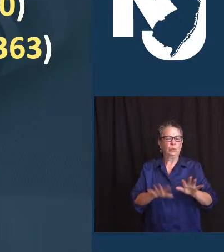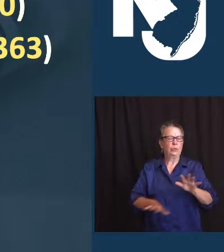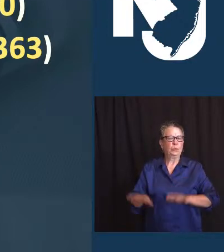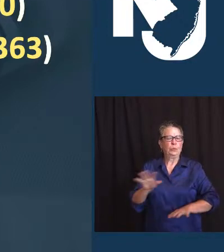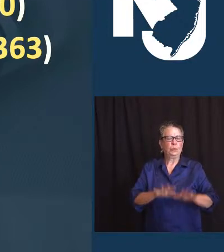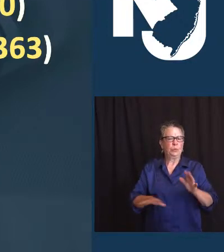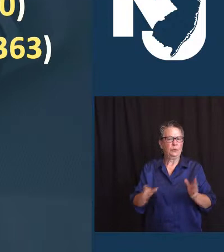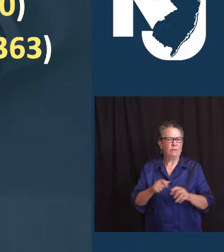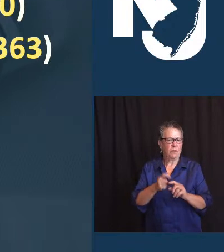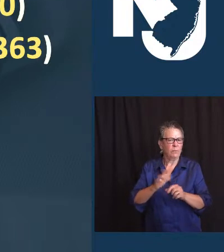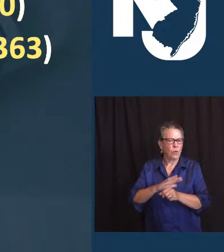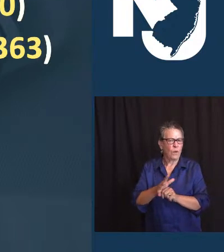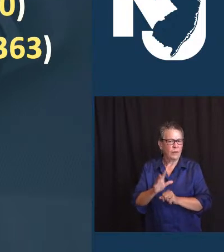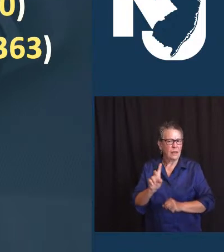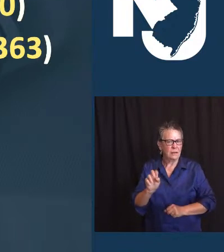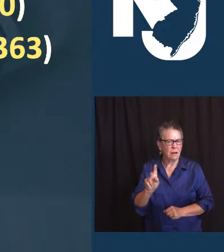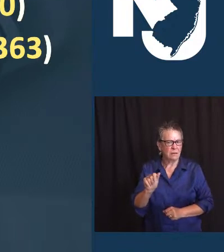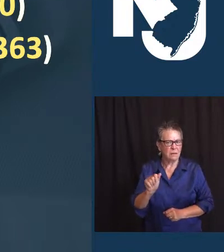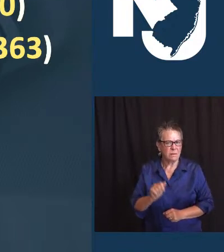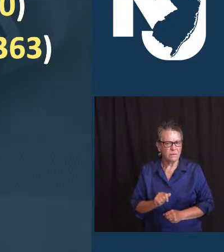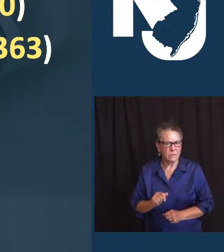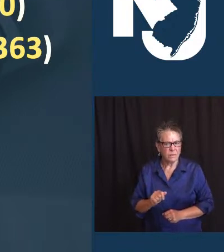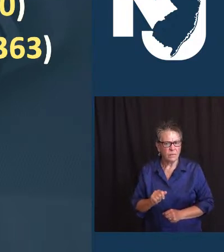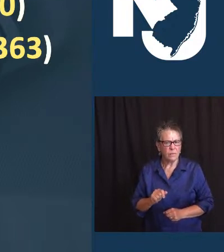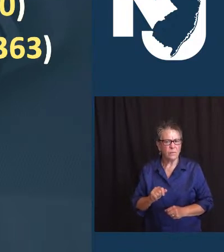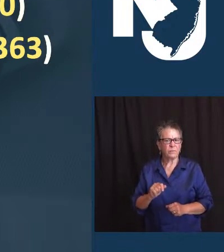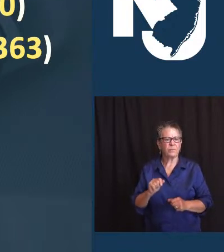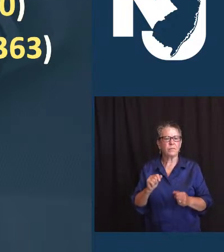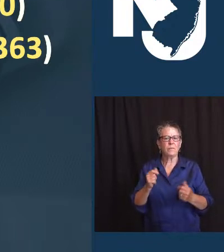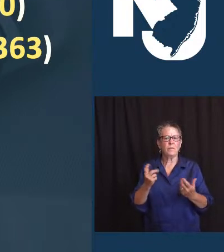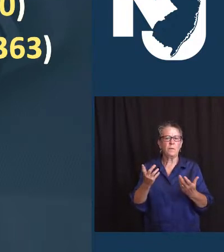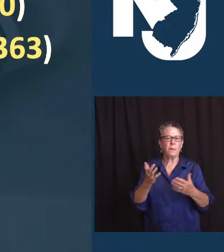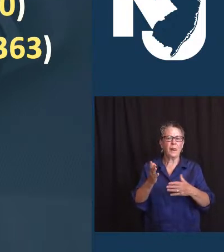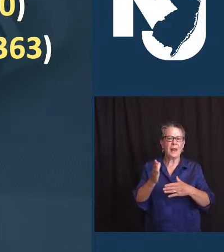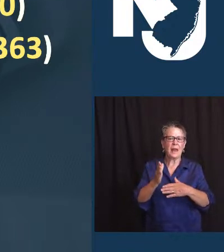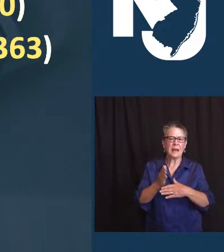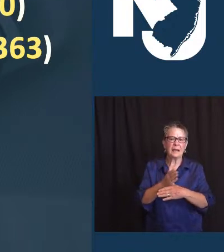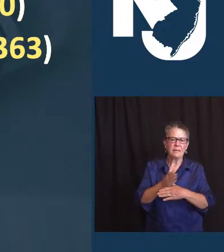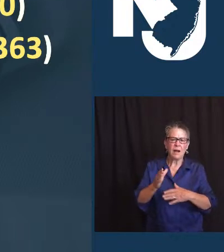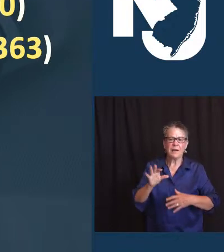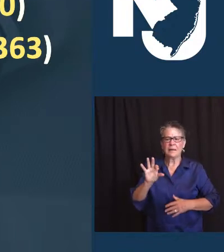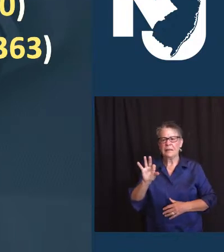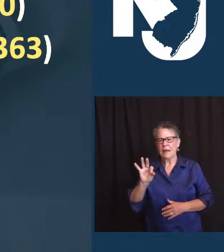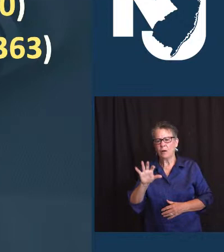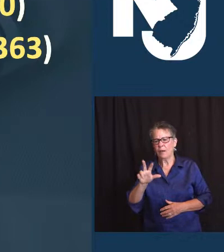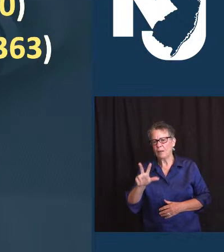by the way, about 936 cumulative positives per day over the past week.